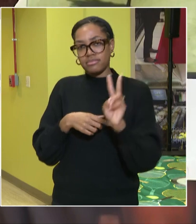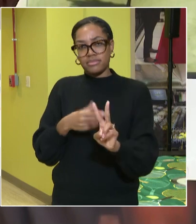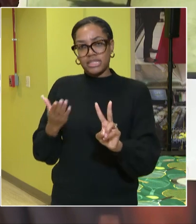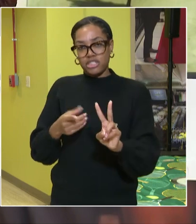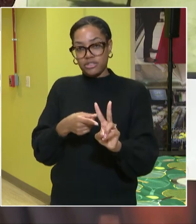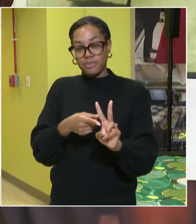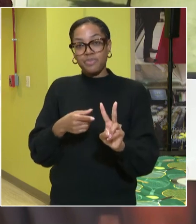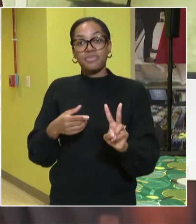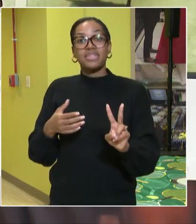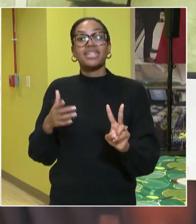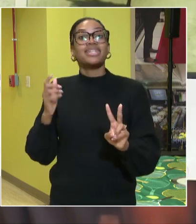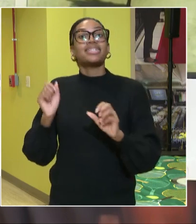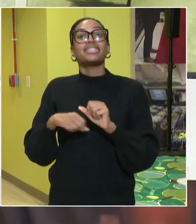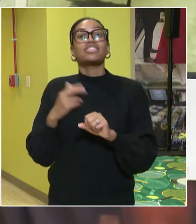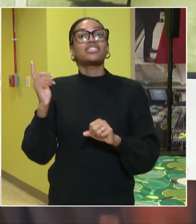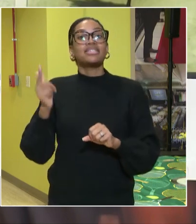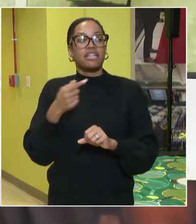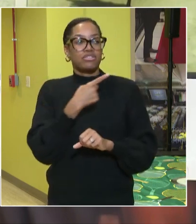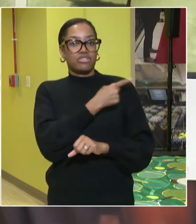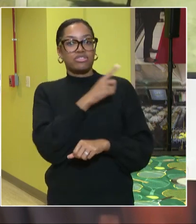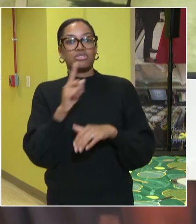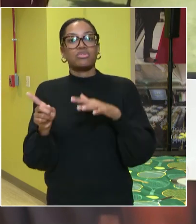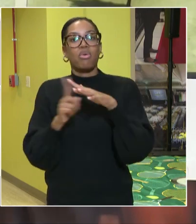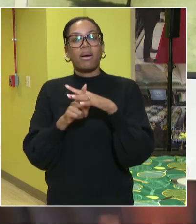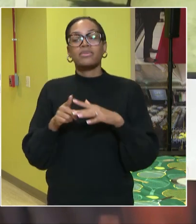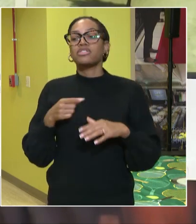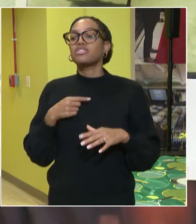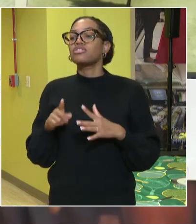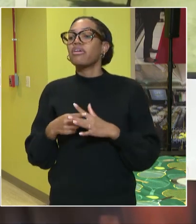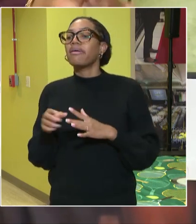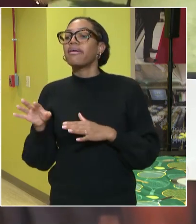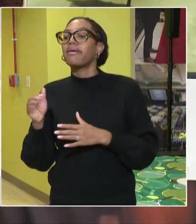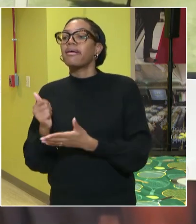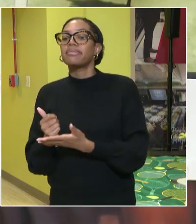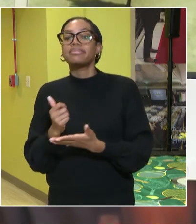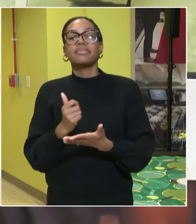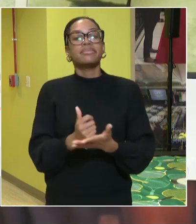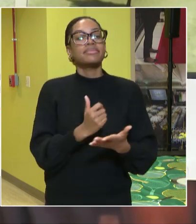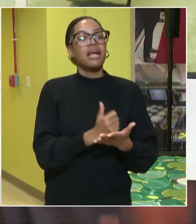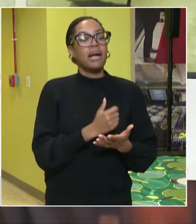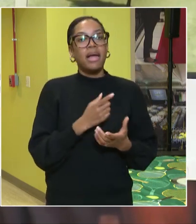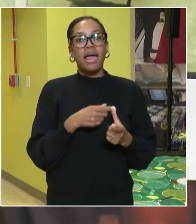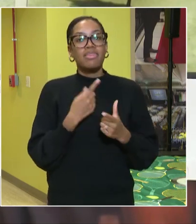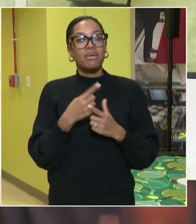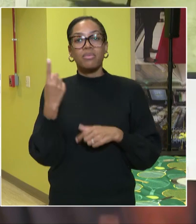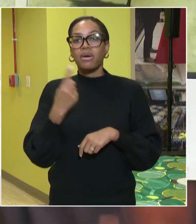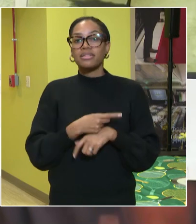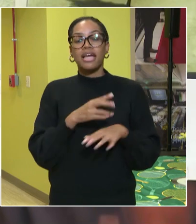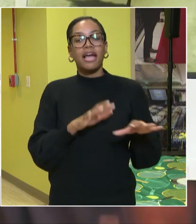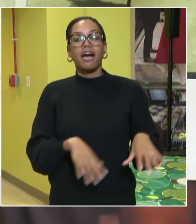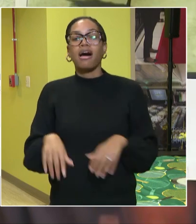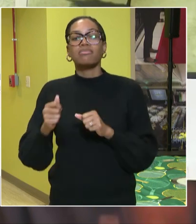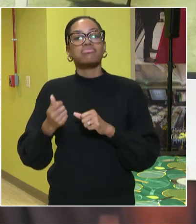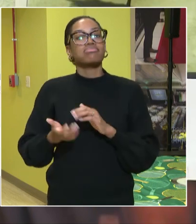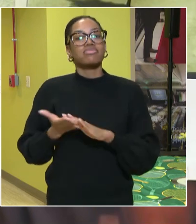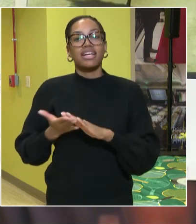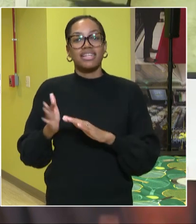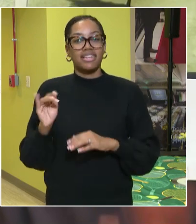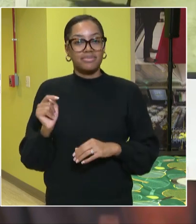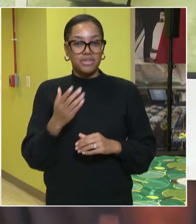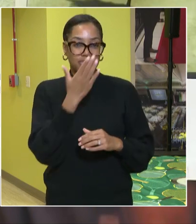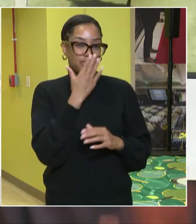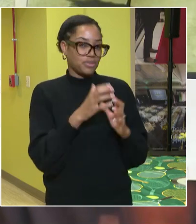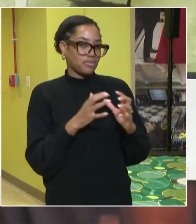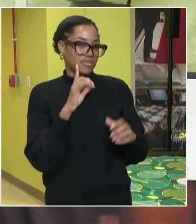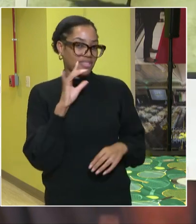Latita showed up. And she did this and she did that. And the next thing you know, she's running it. I want to thank you so much for that.